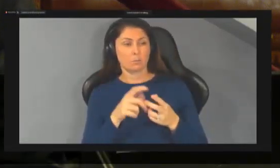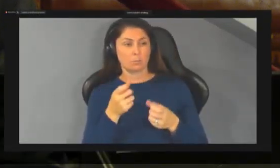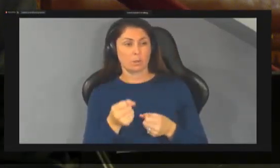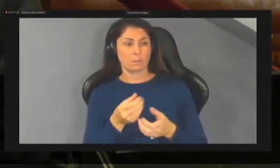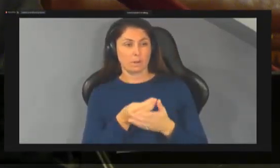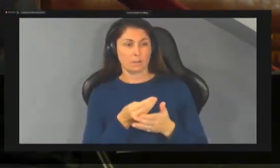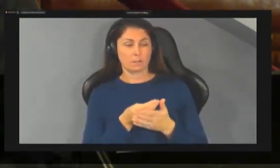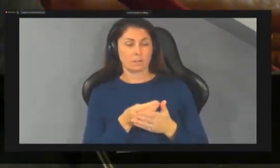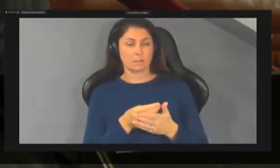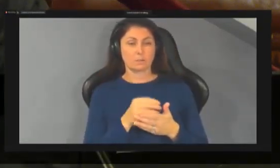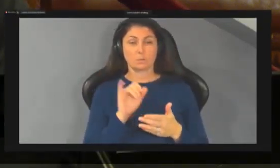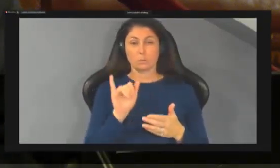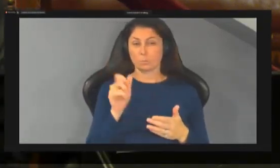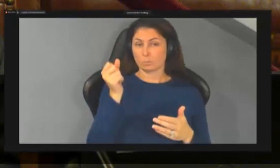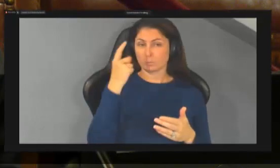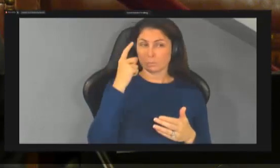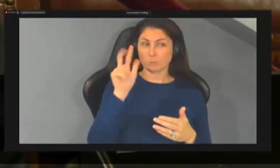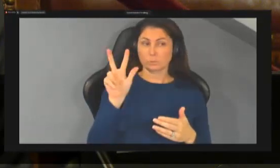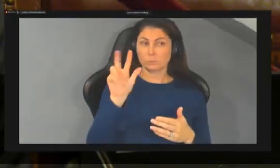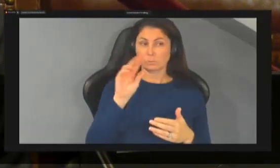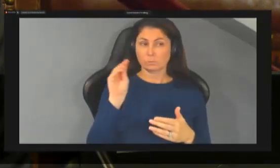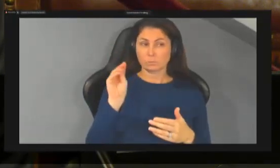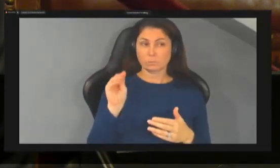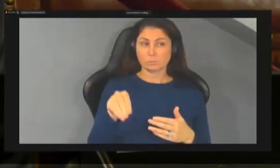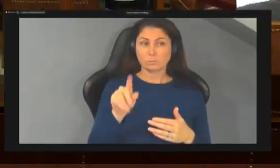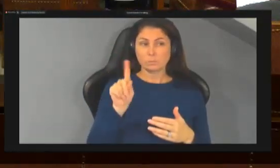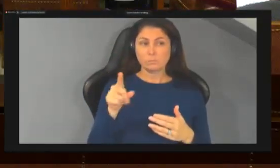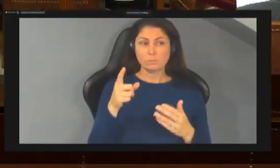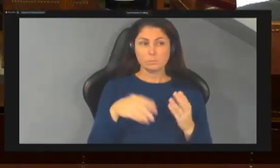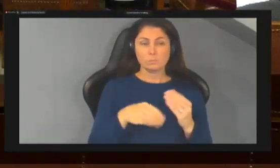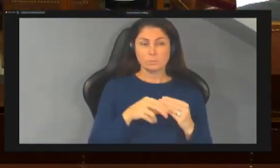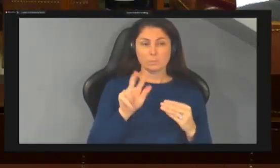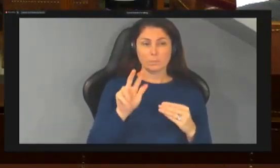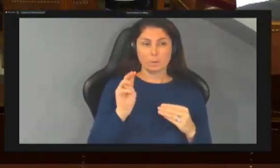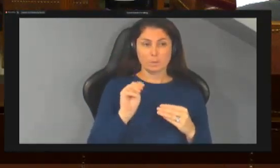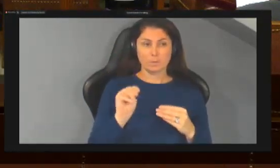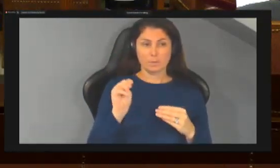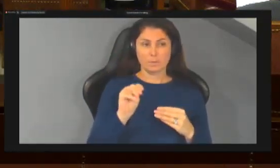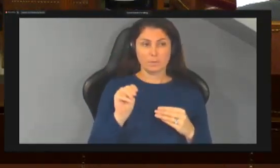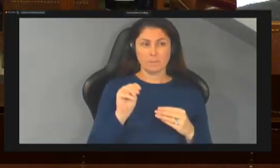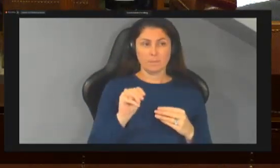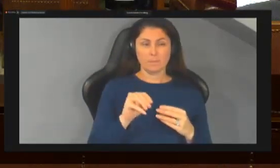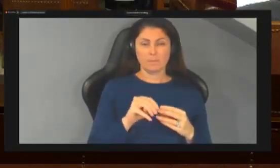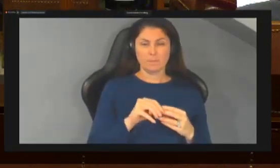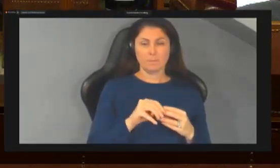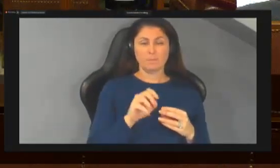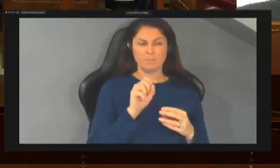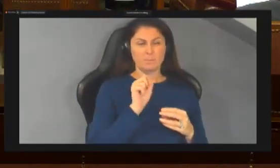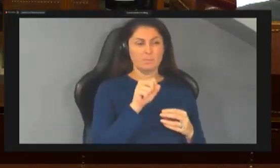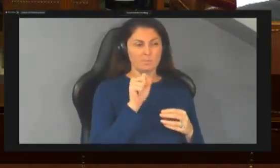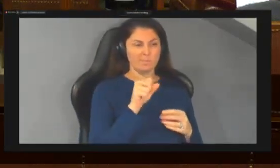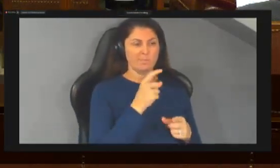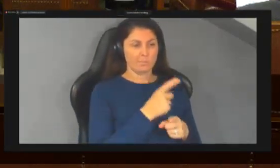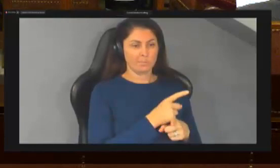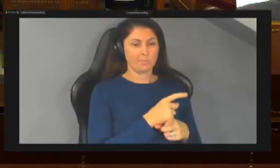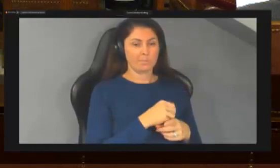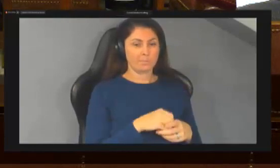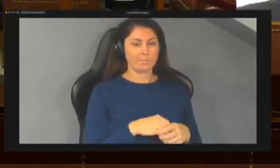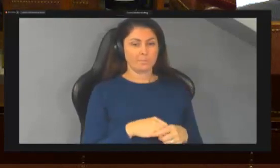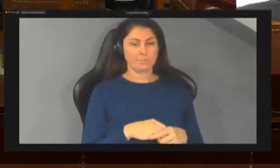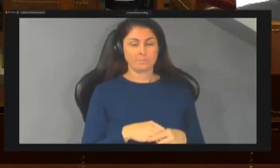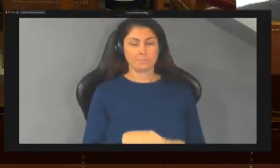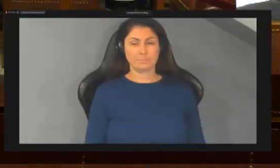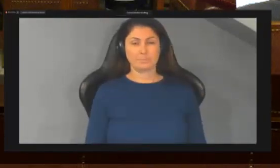gotcha. So 3% only adds up to 3 million. Not only, but it's yeah, roughly, it's less than three million.